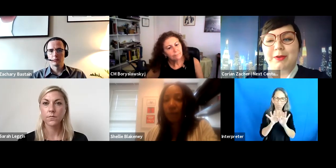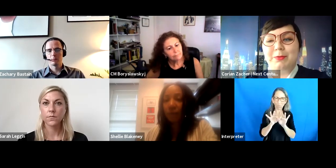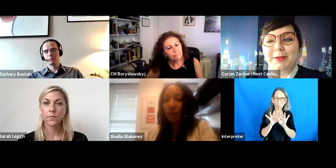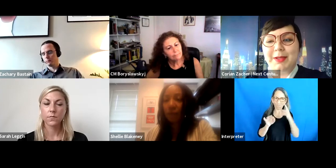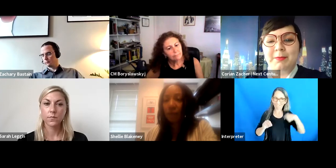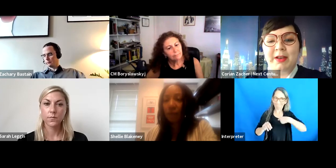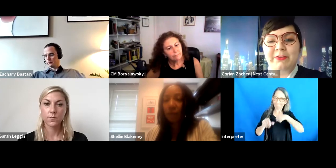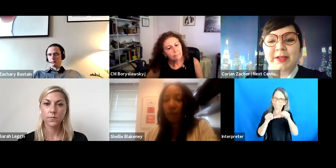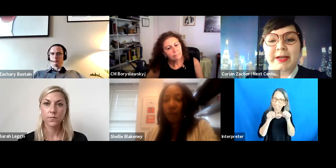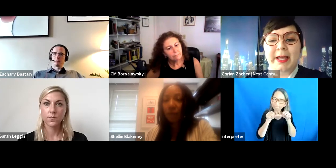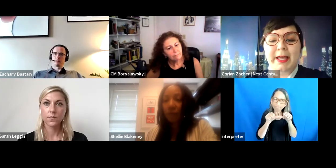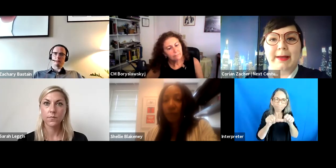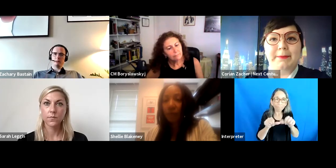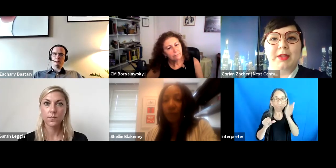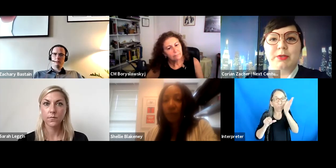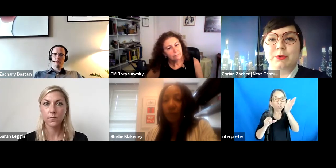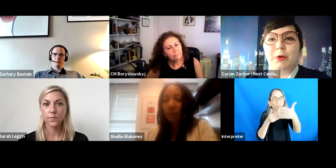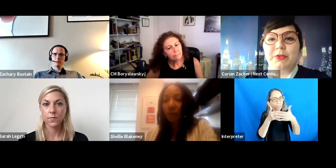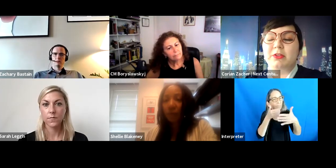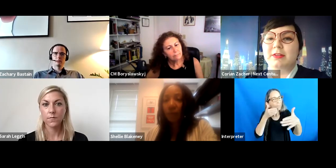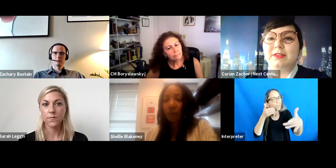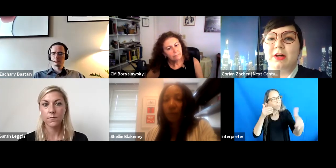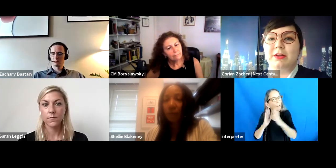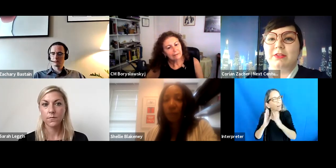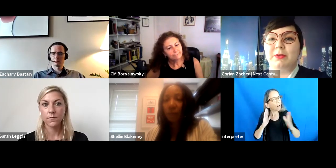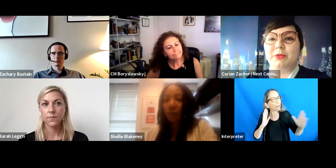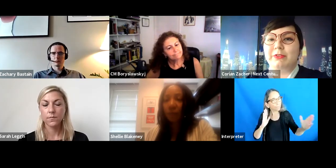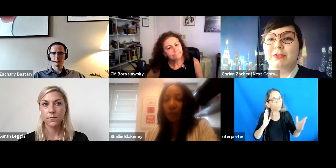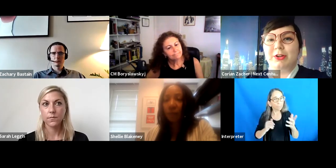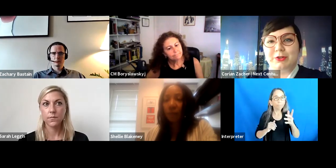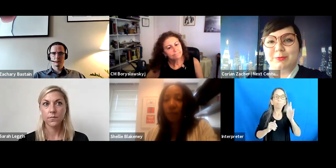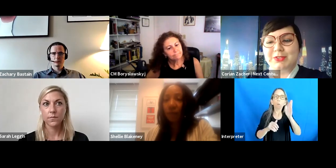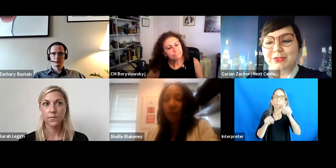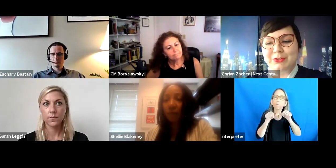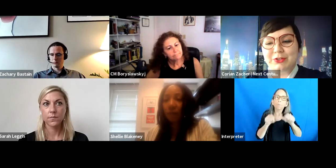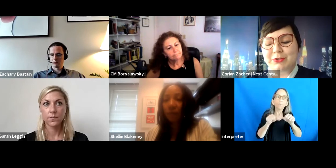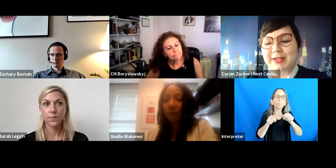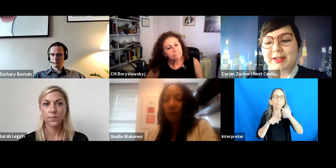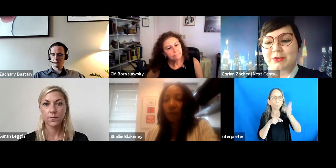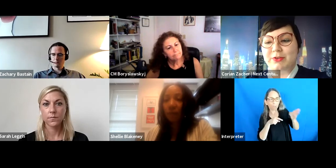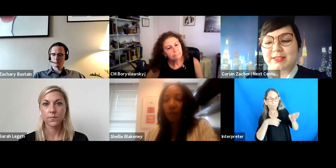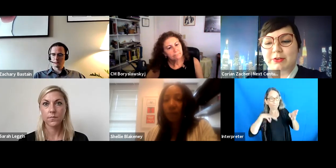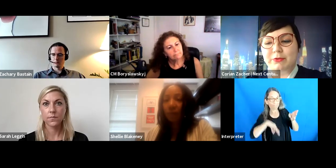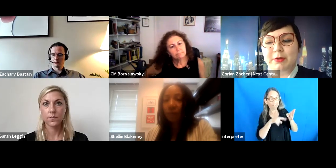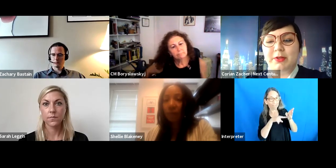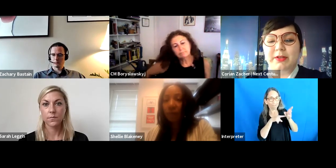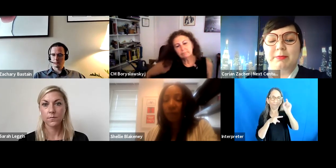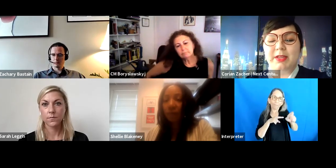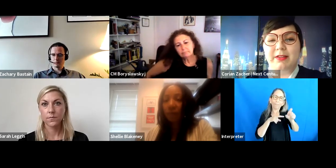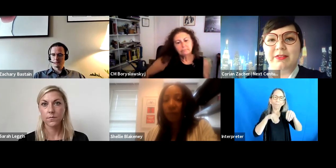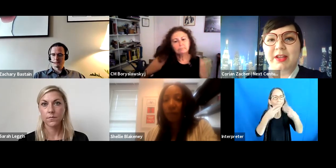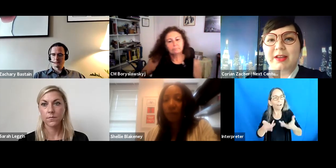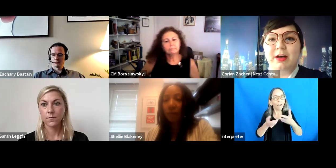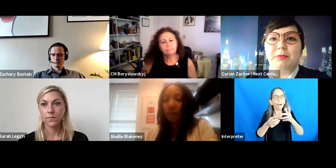a permanent broadband benefit. And we do hope that there is some sort of long-term solution to addressing